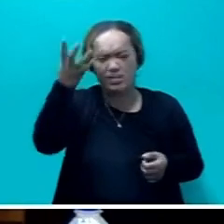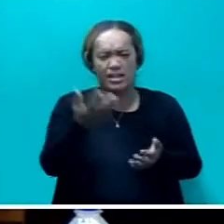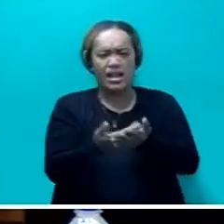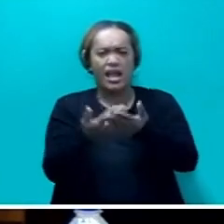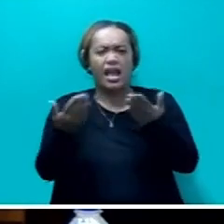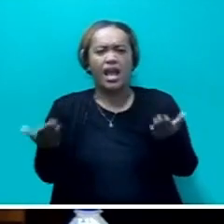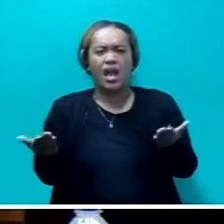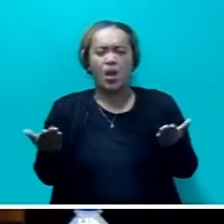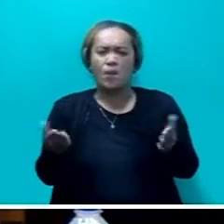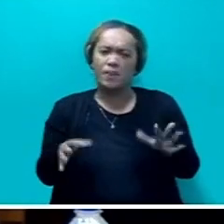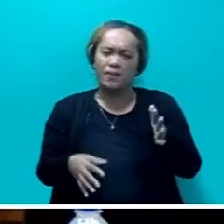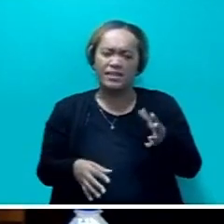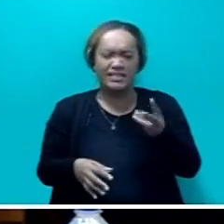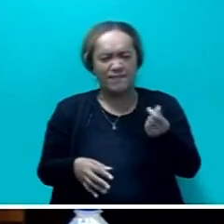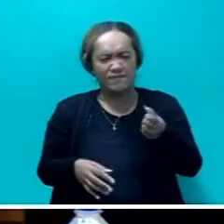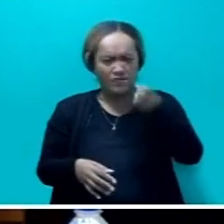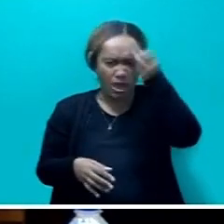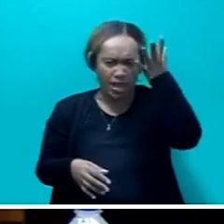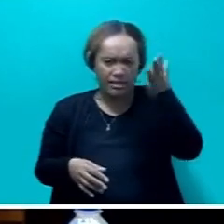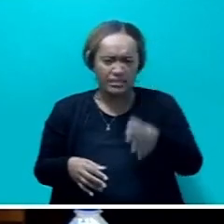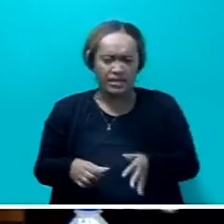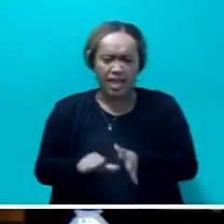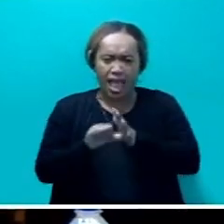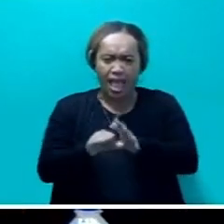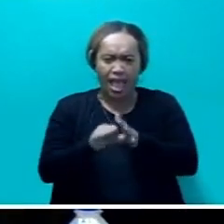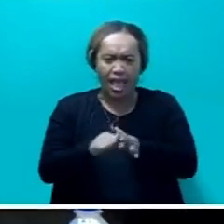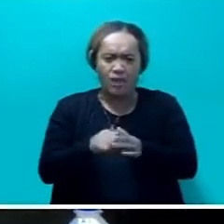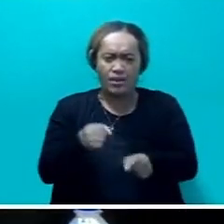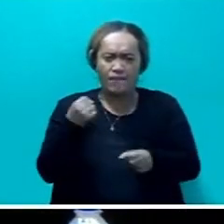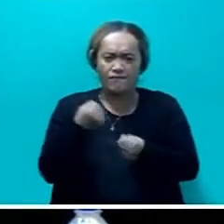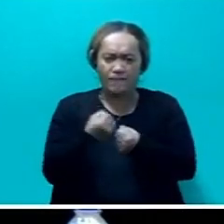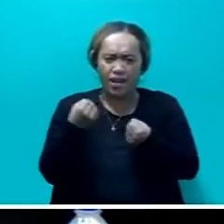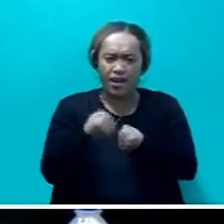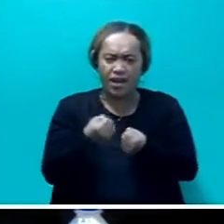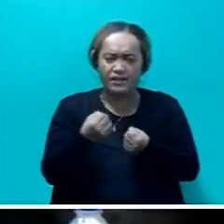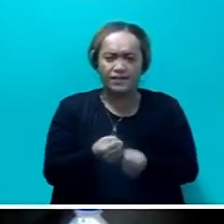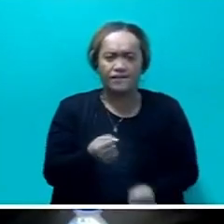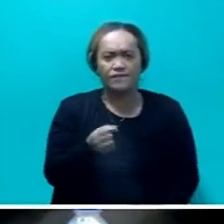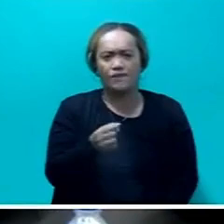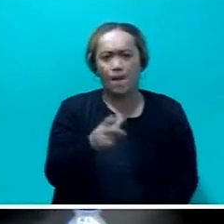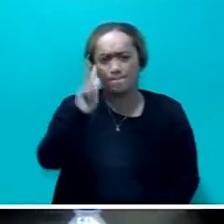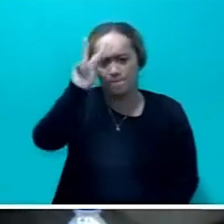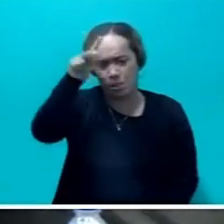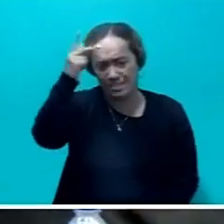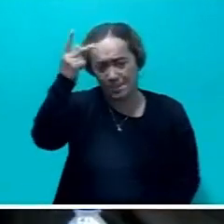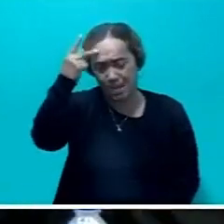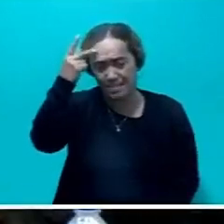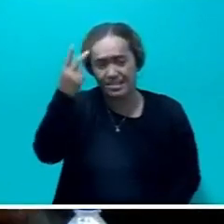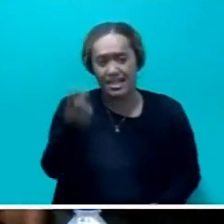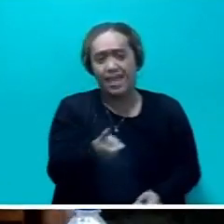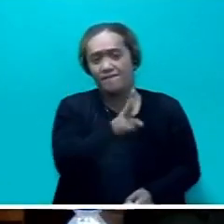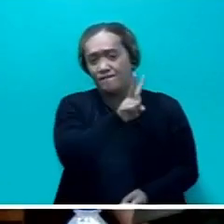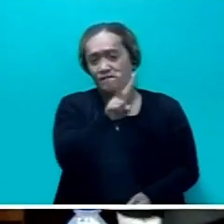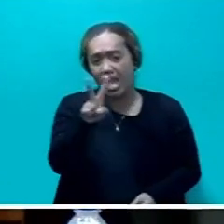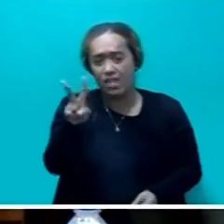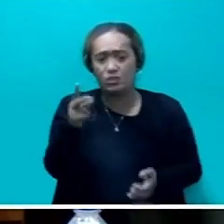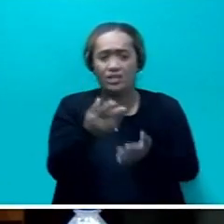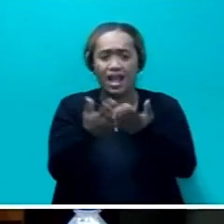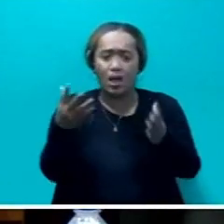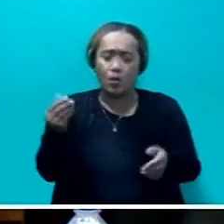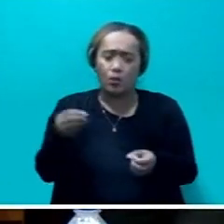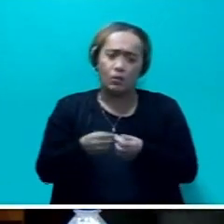us forget, those hard-fought for virtues and principles in support of those who have taken our freedoms in the